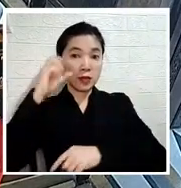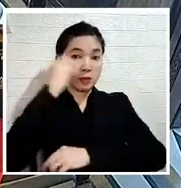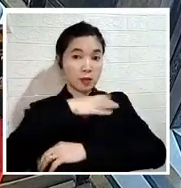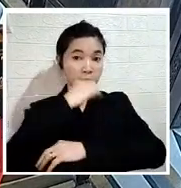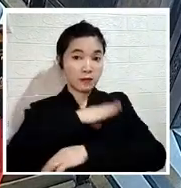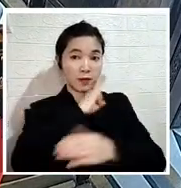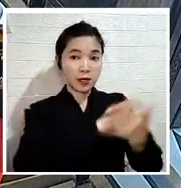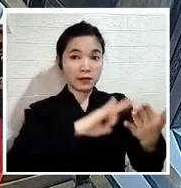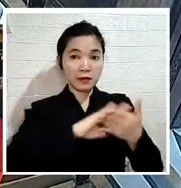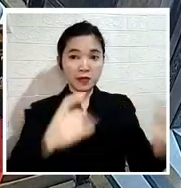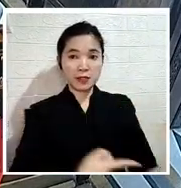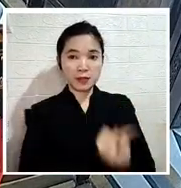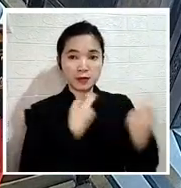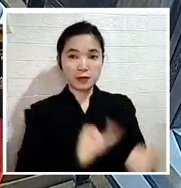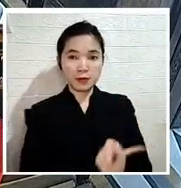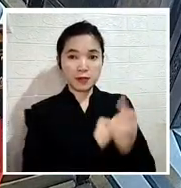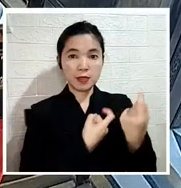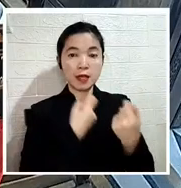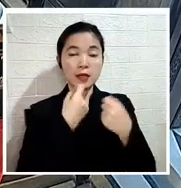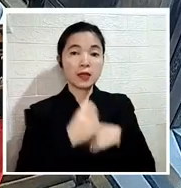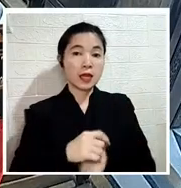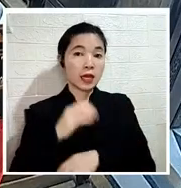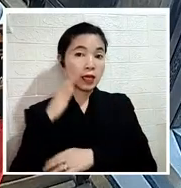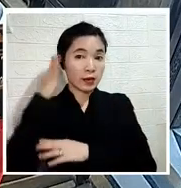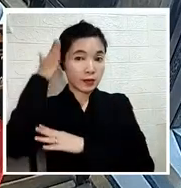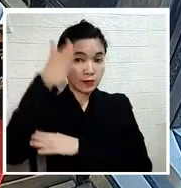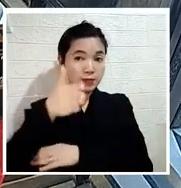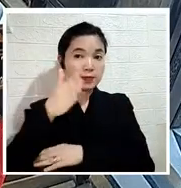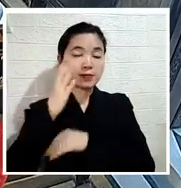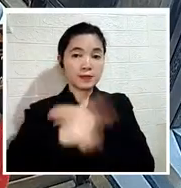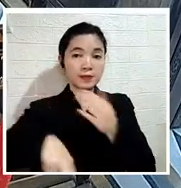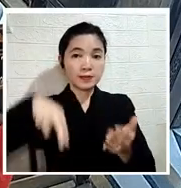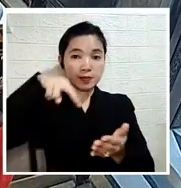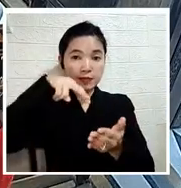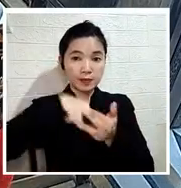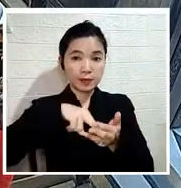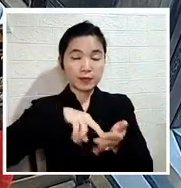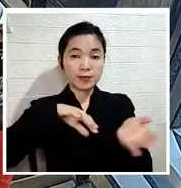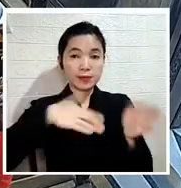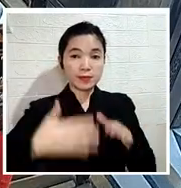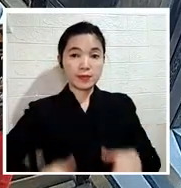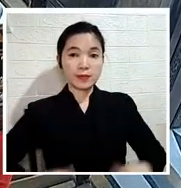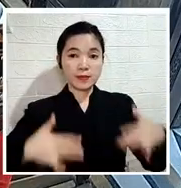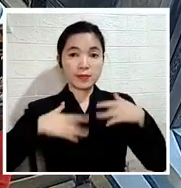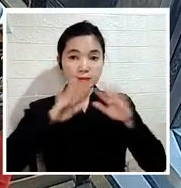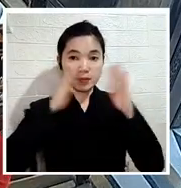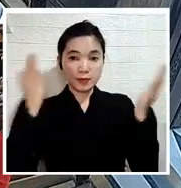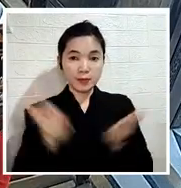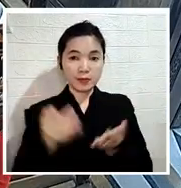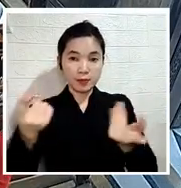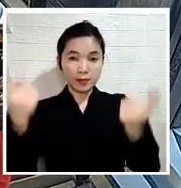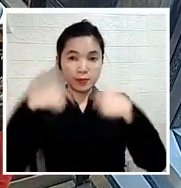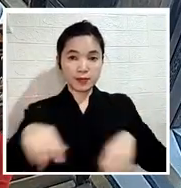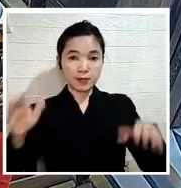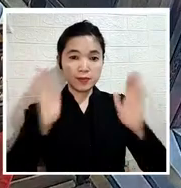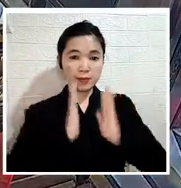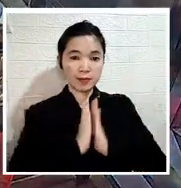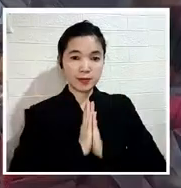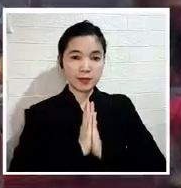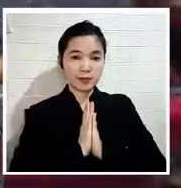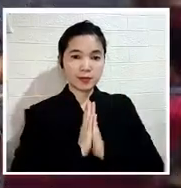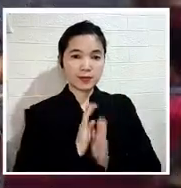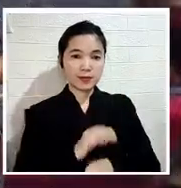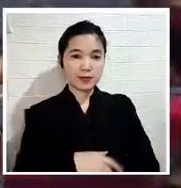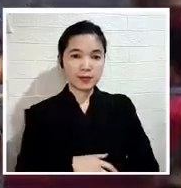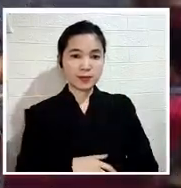of sins, and I look forward to the resurrection of the dead and the life of the world to come. Amen.